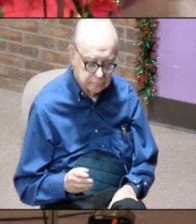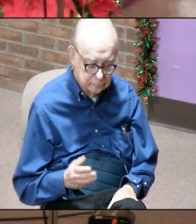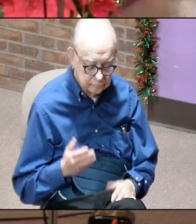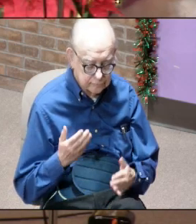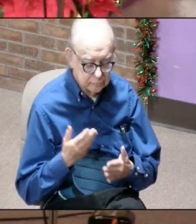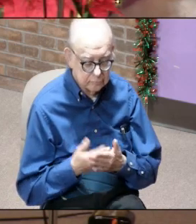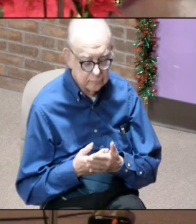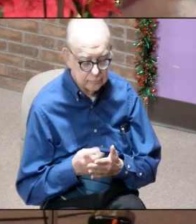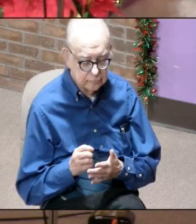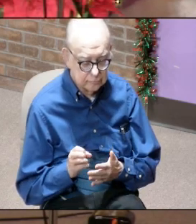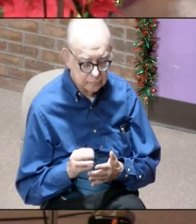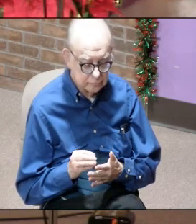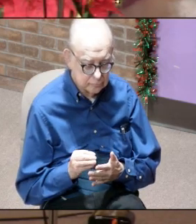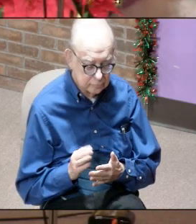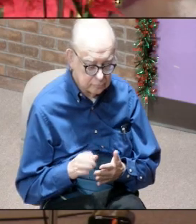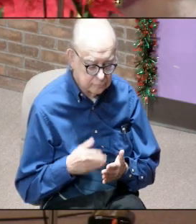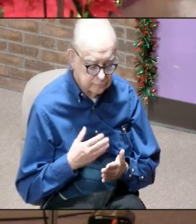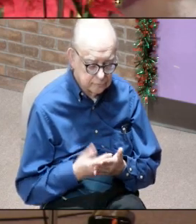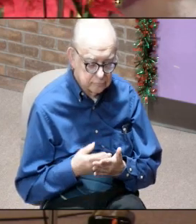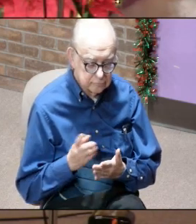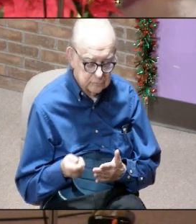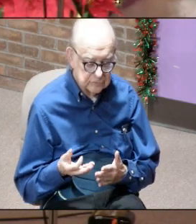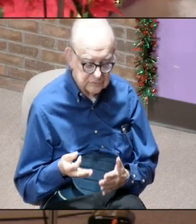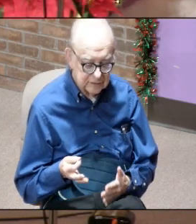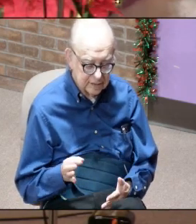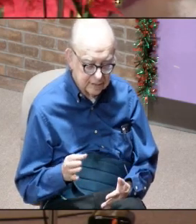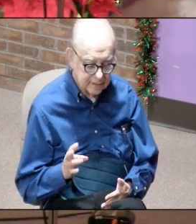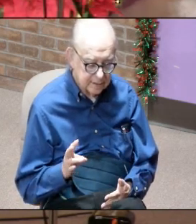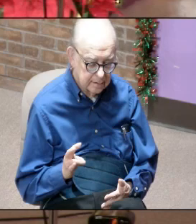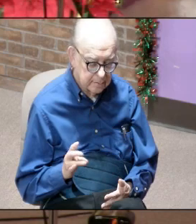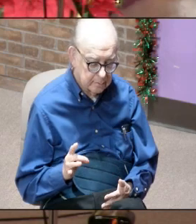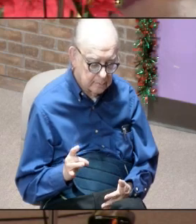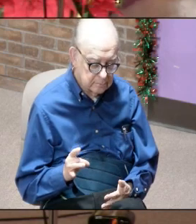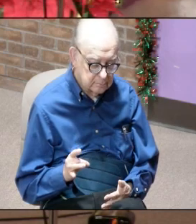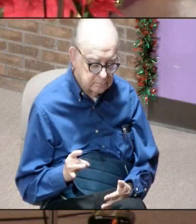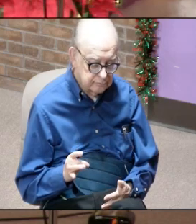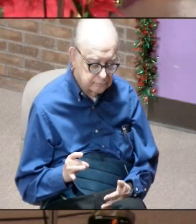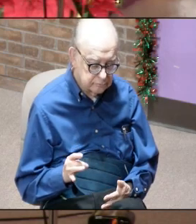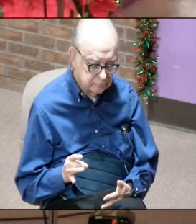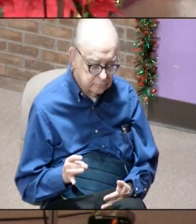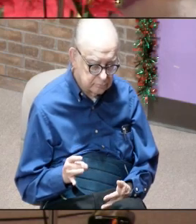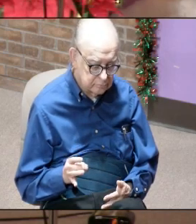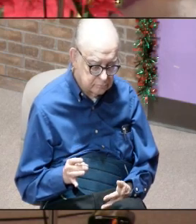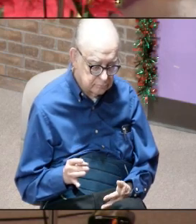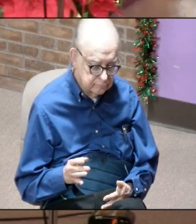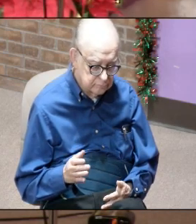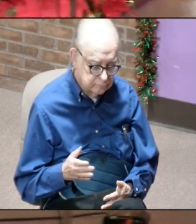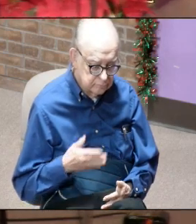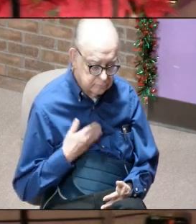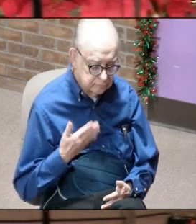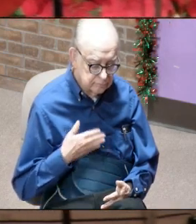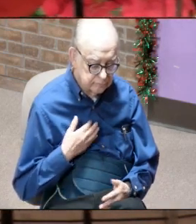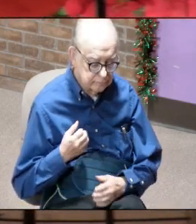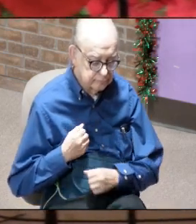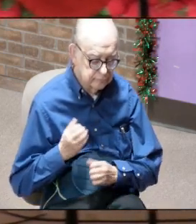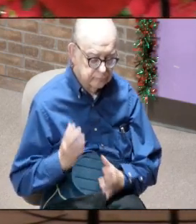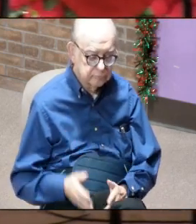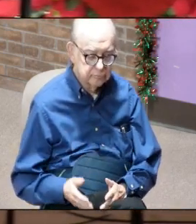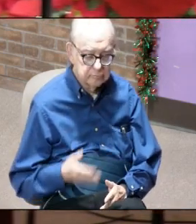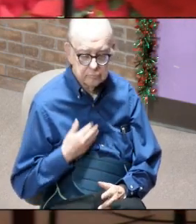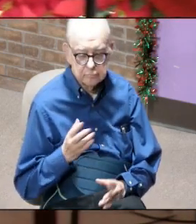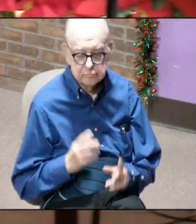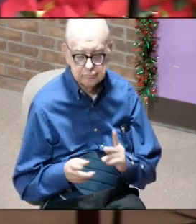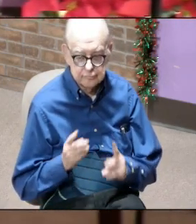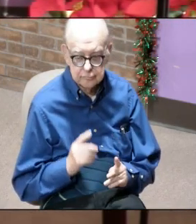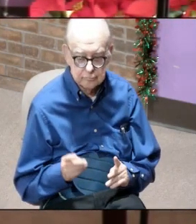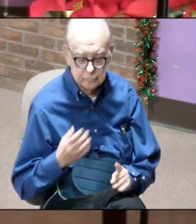Tom was born there in 1978, if you were to, as young soldiers and young people,